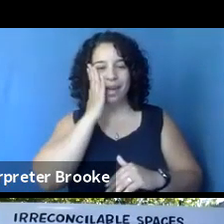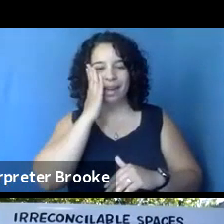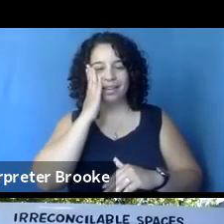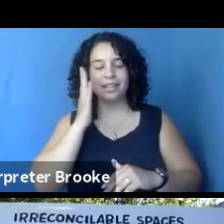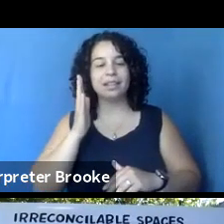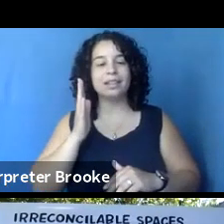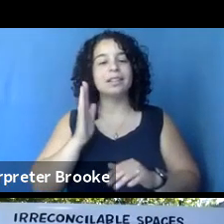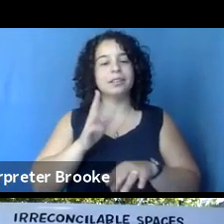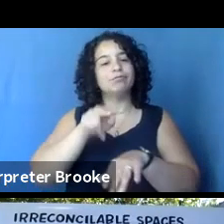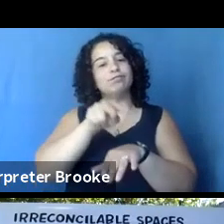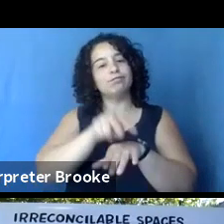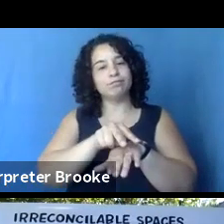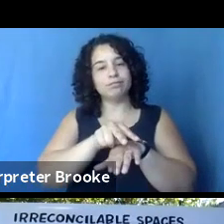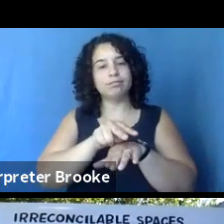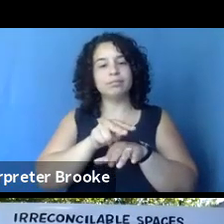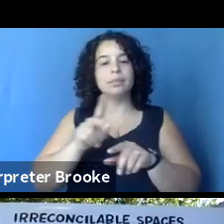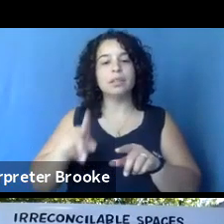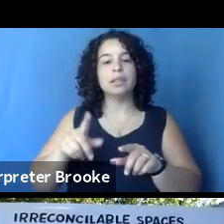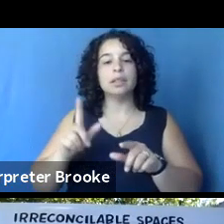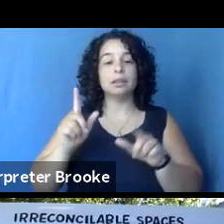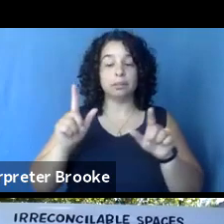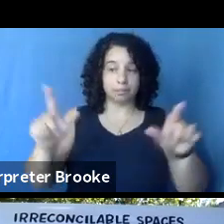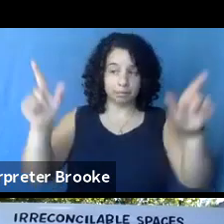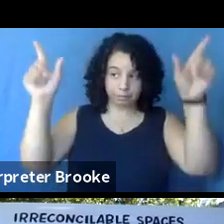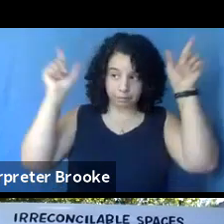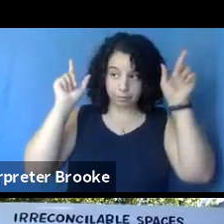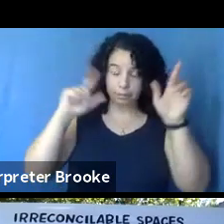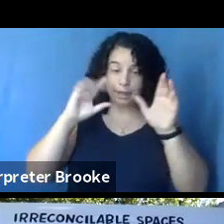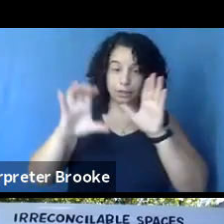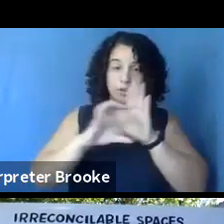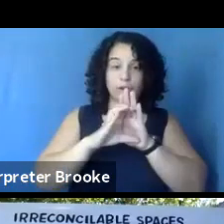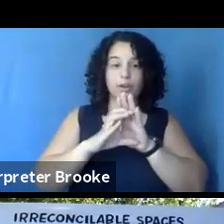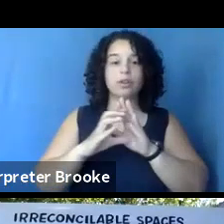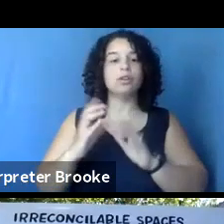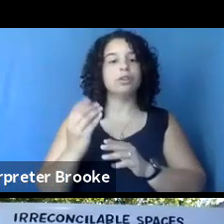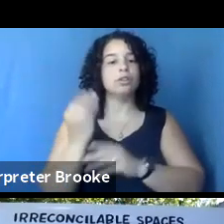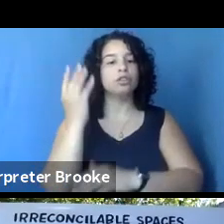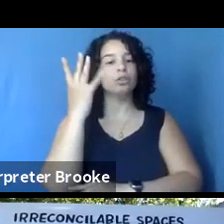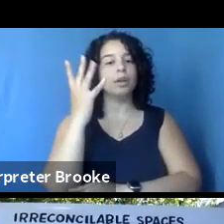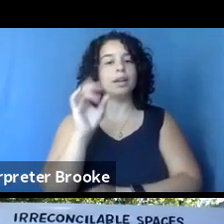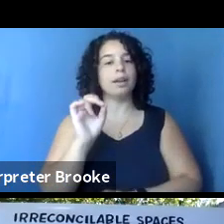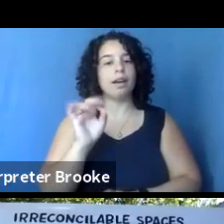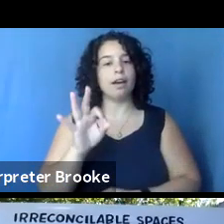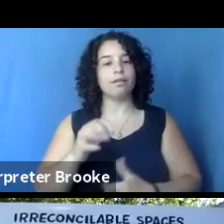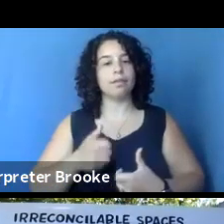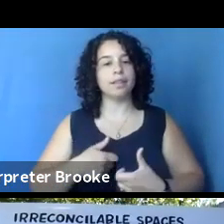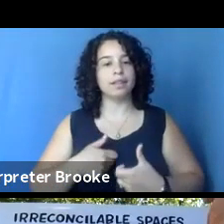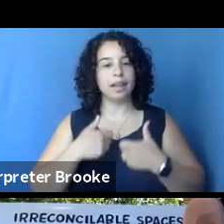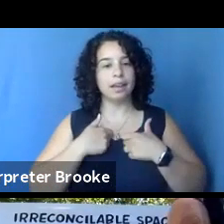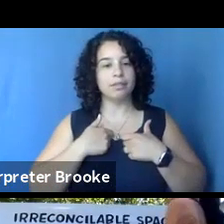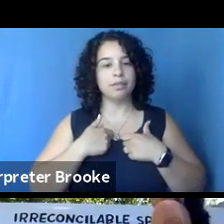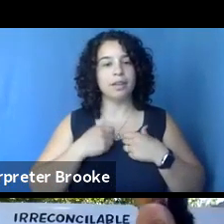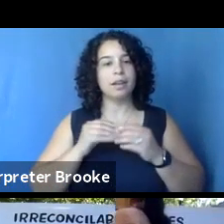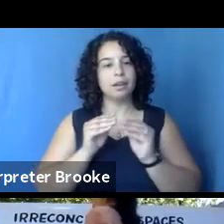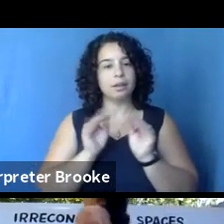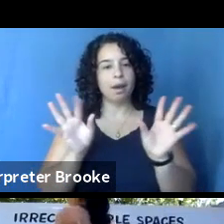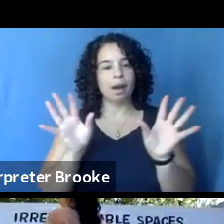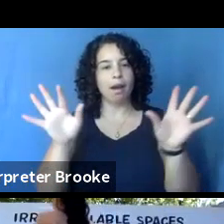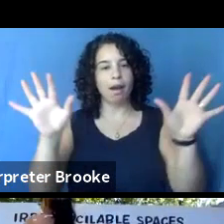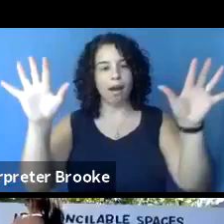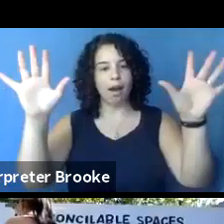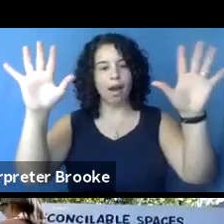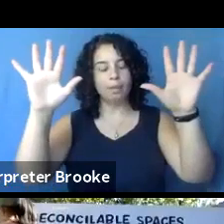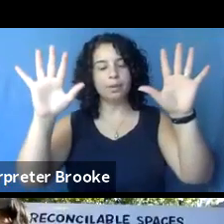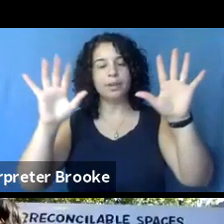tapestry of the Tree of Life behind me that is